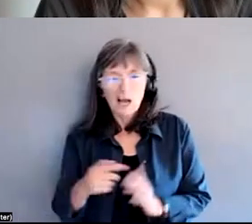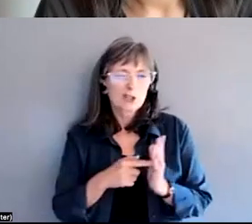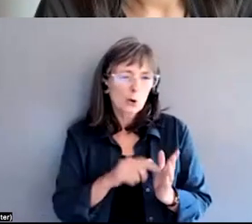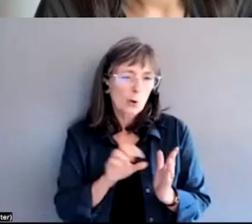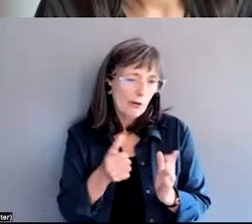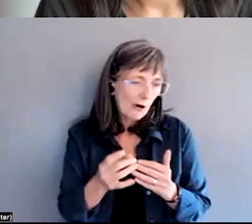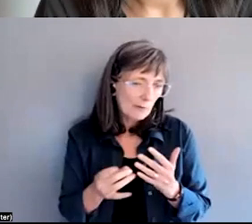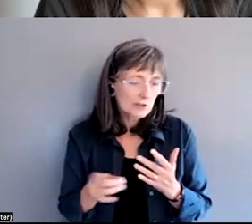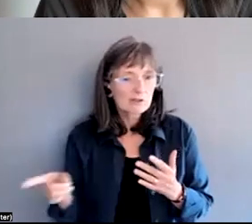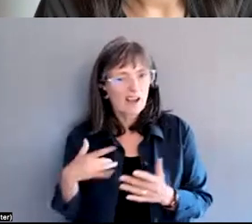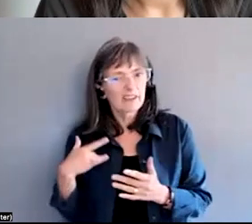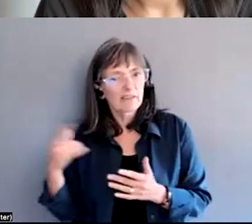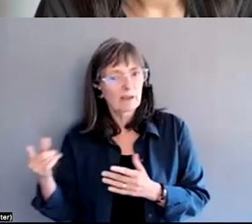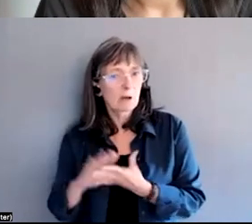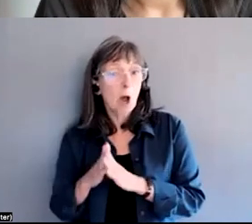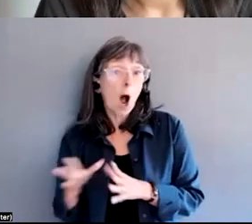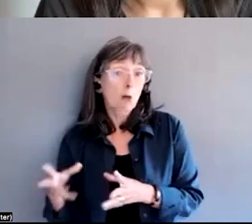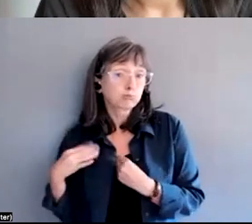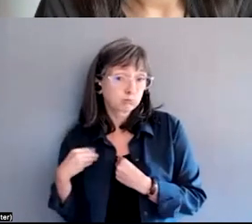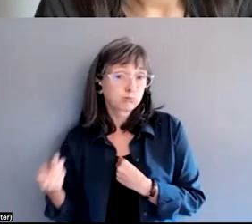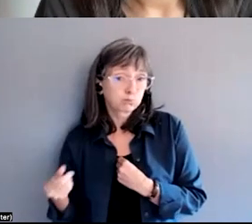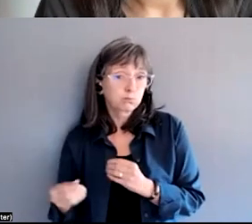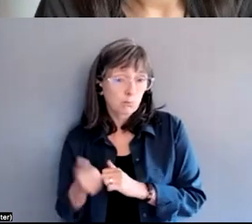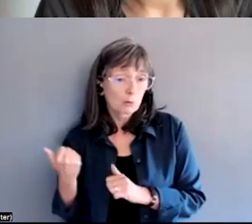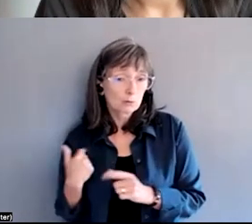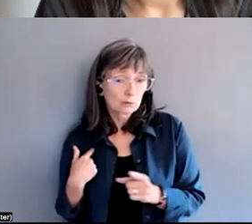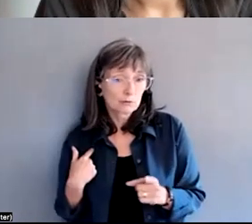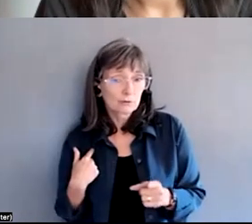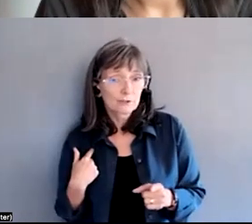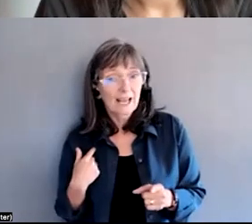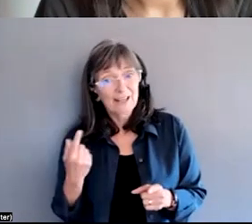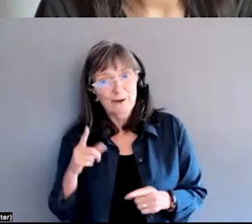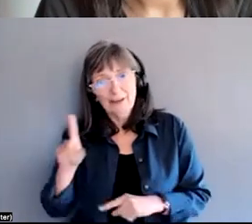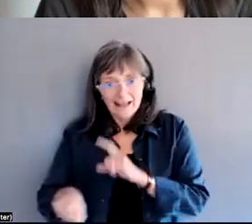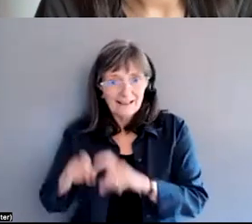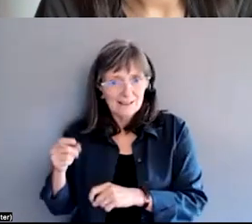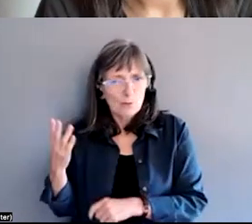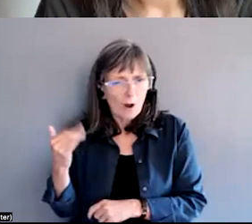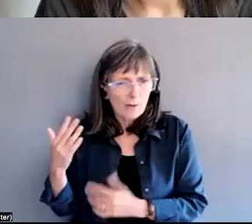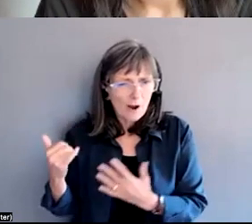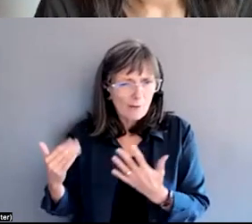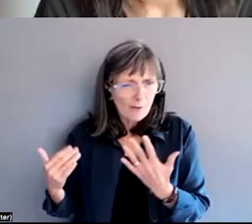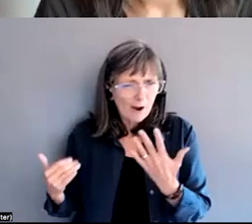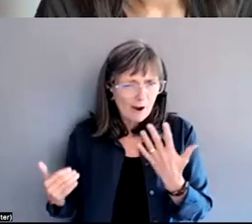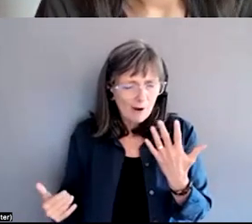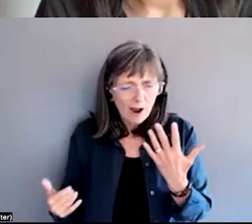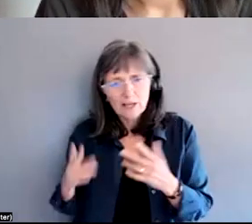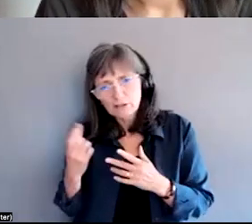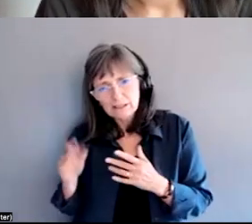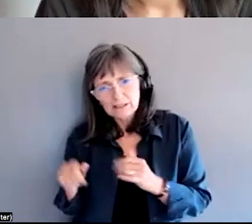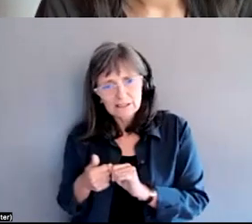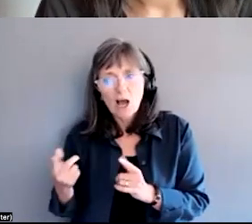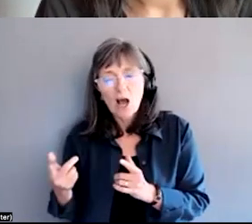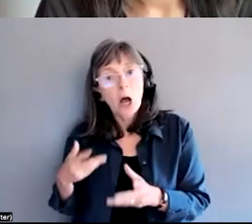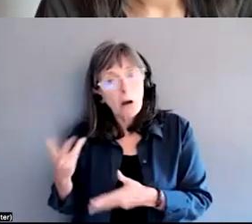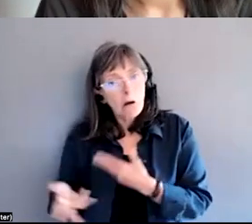options. You know, as Ingrid said, you ask a lot of why questions. Why do you want to see that? What's the reasoning behind it? And then